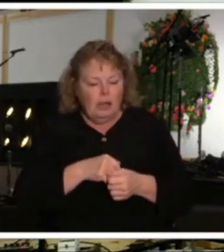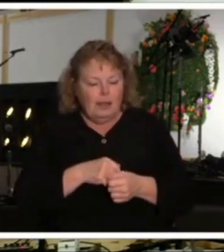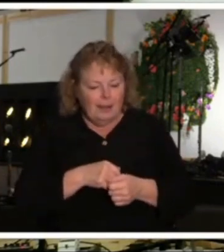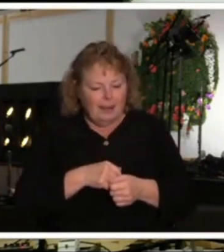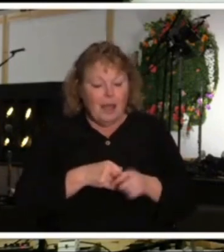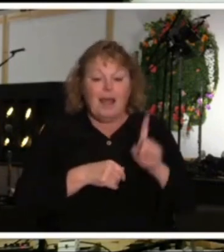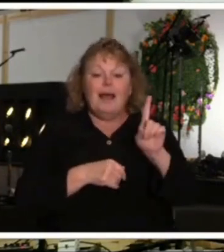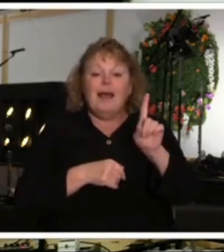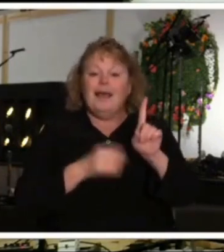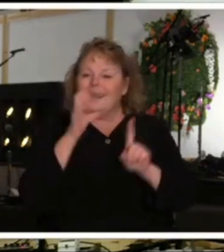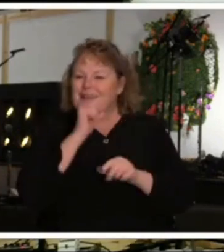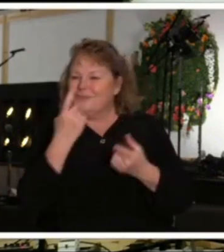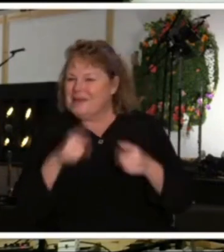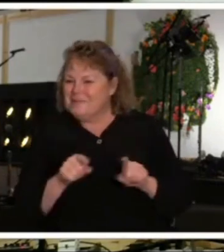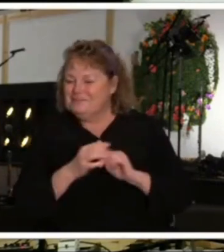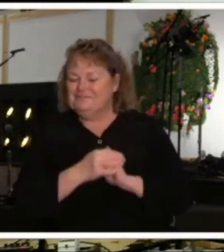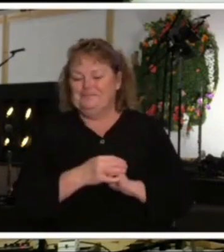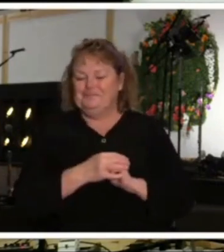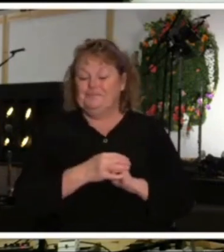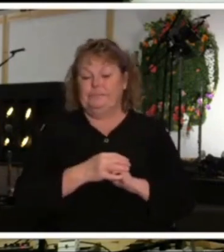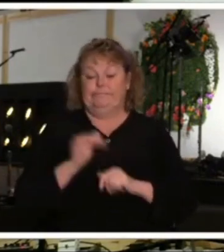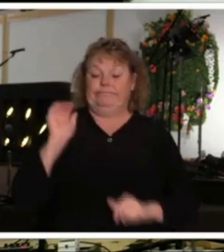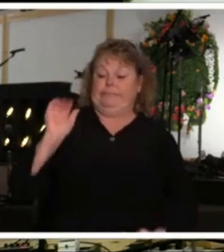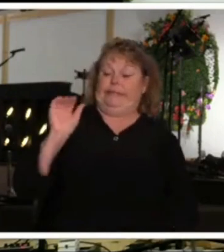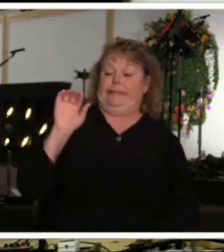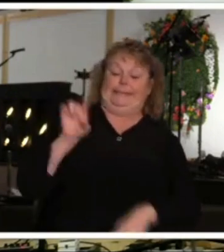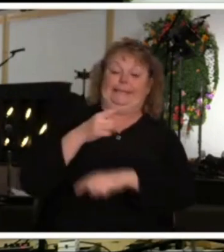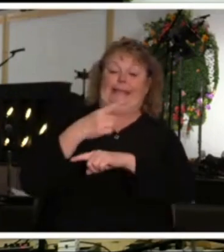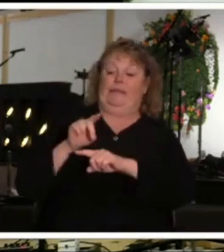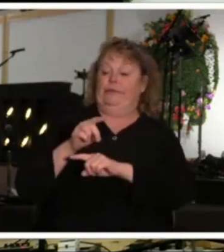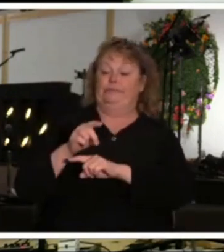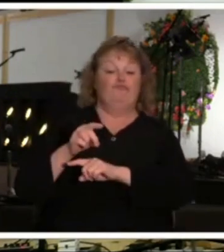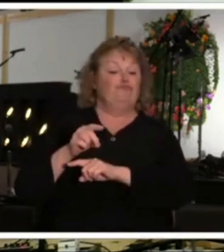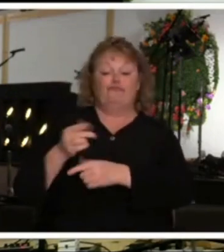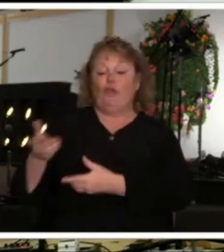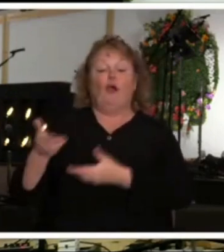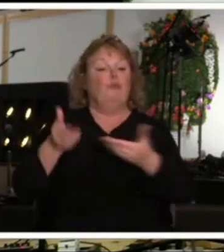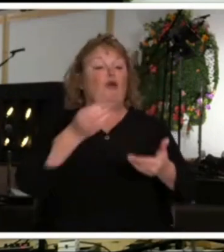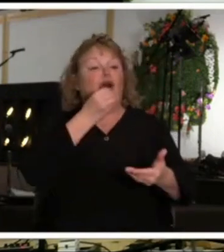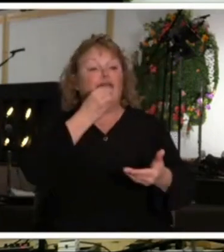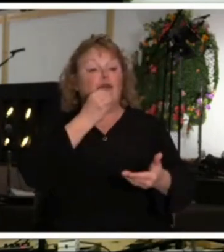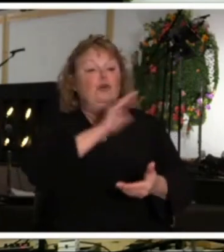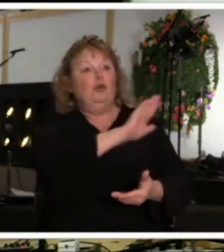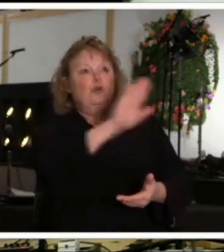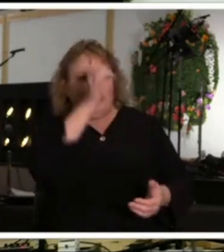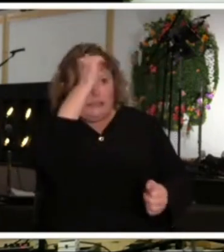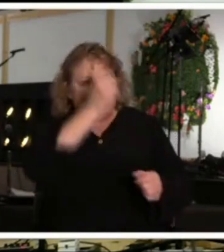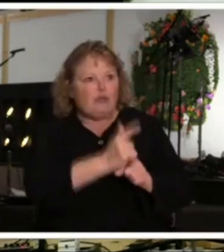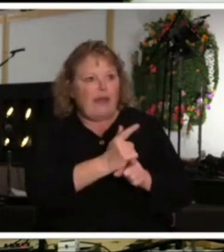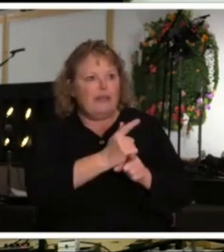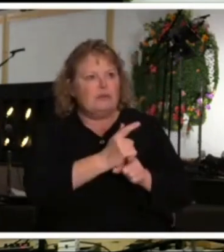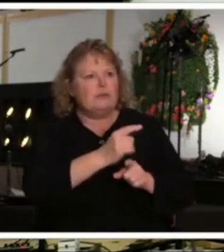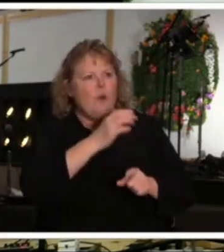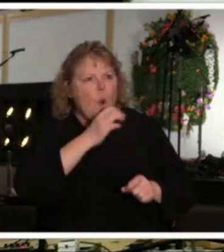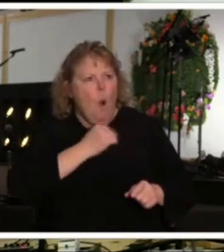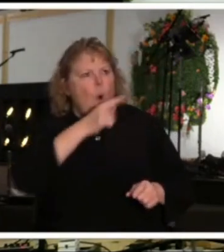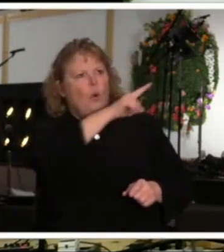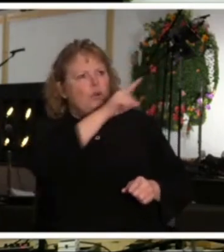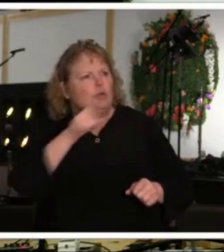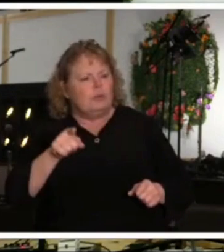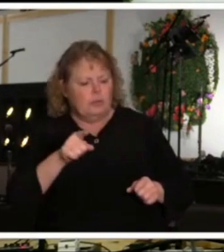But guess what happened? David, who was there to take food to his older, stronger, and supposedly braver